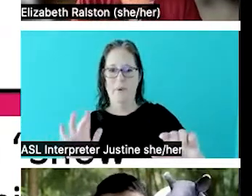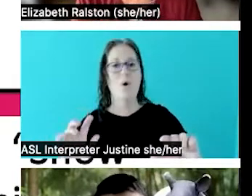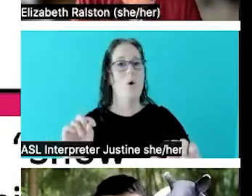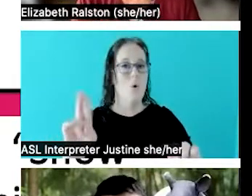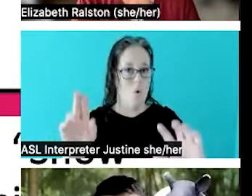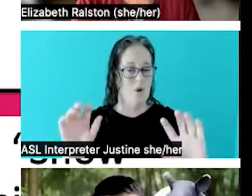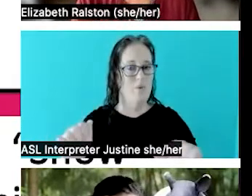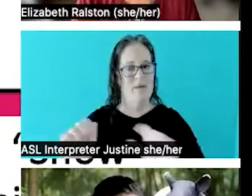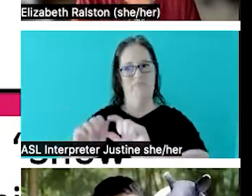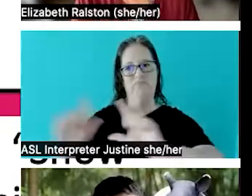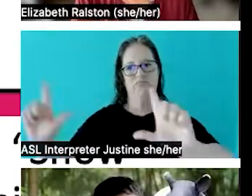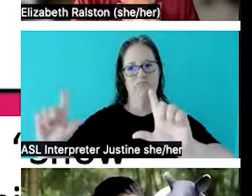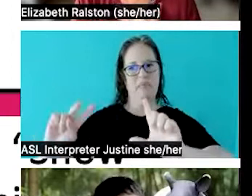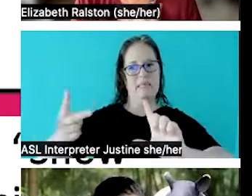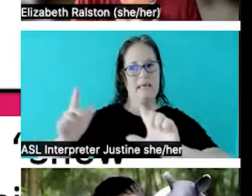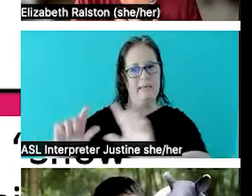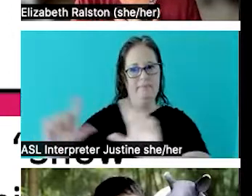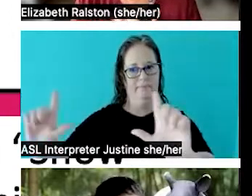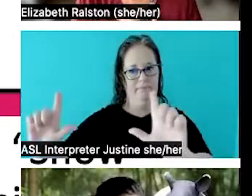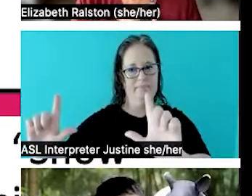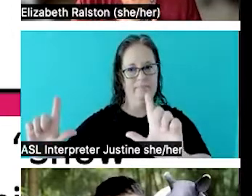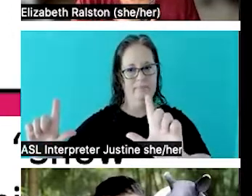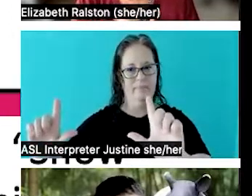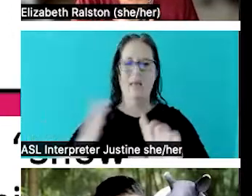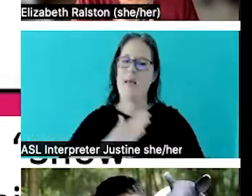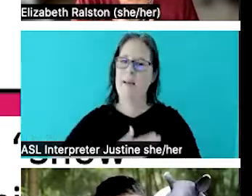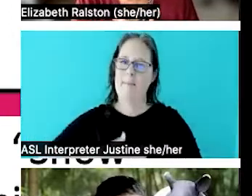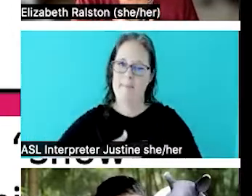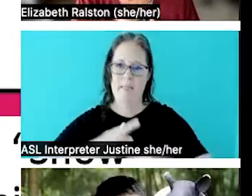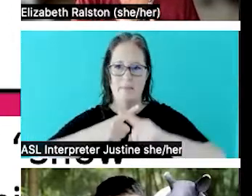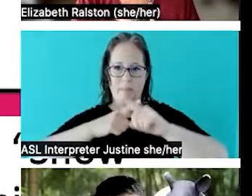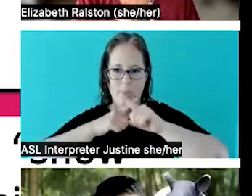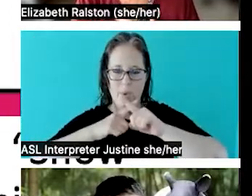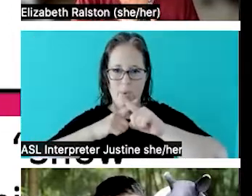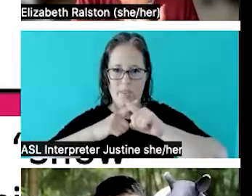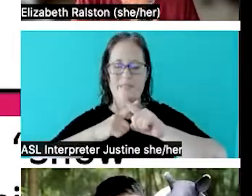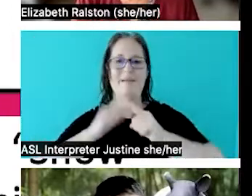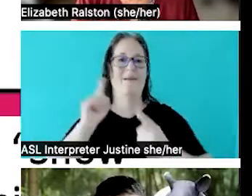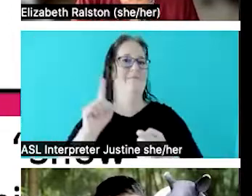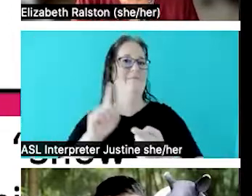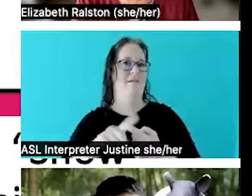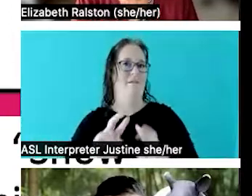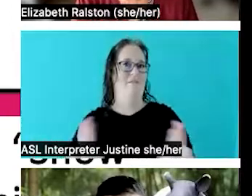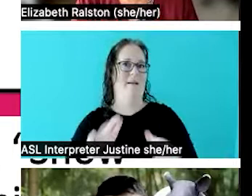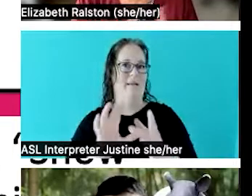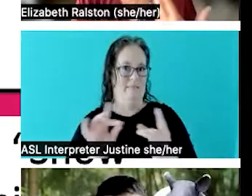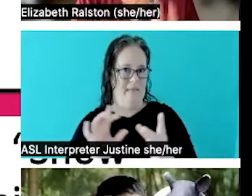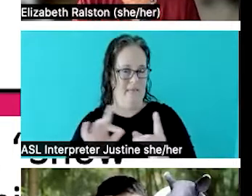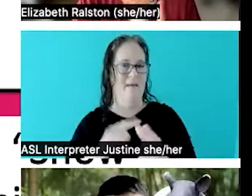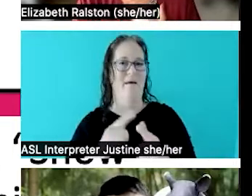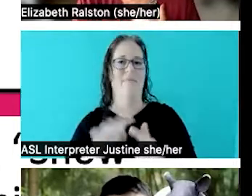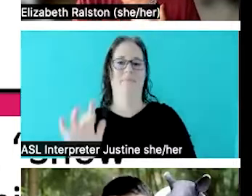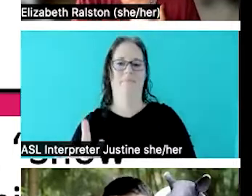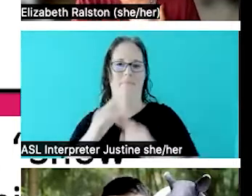device. You can please keep yourself muted until you speak. Hopefully we'll have some time at the end where everybody